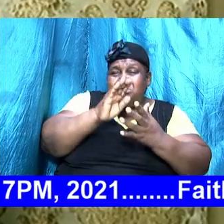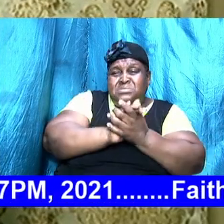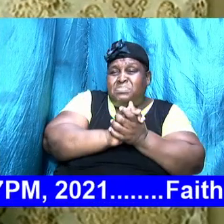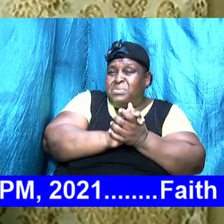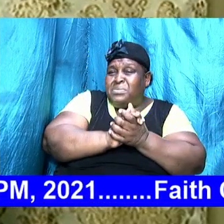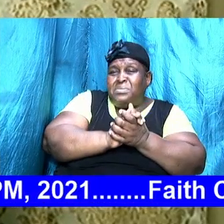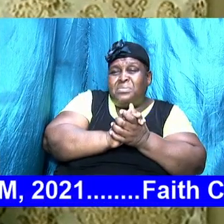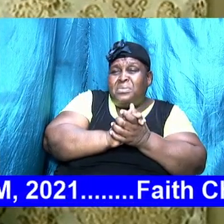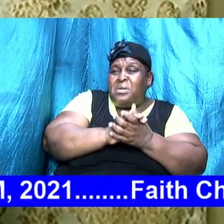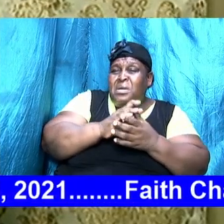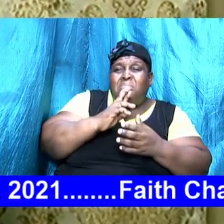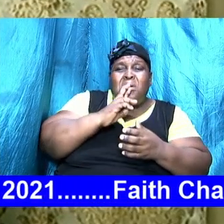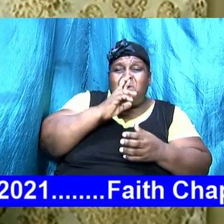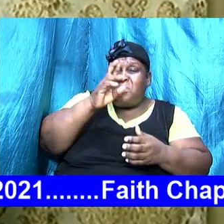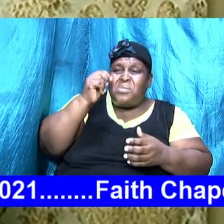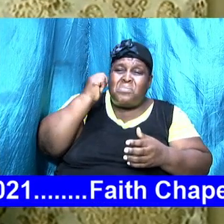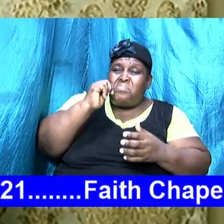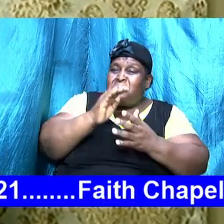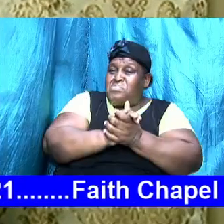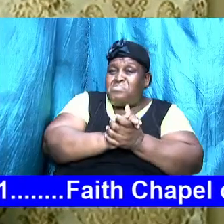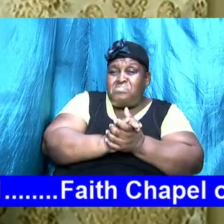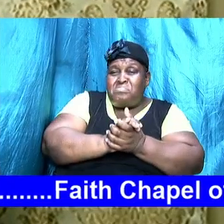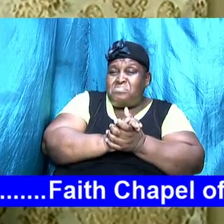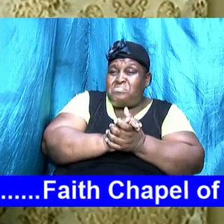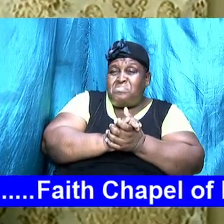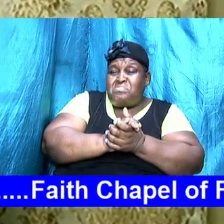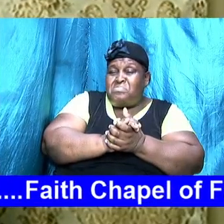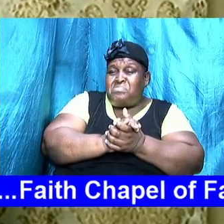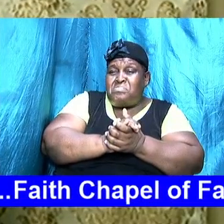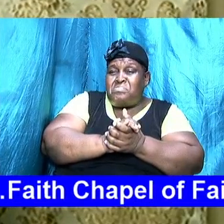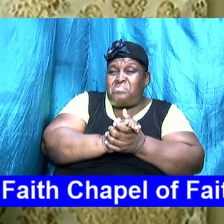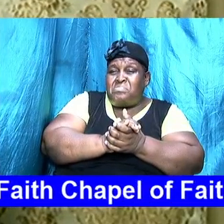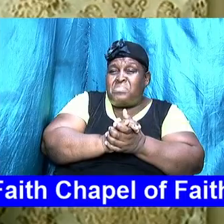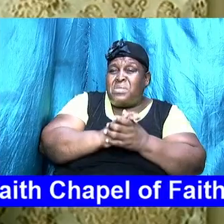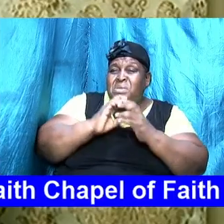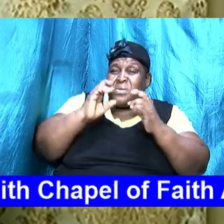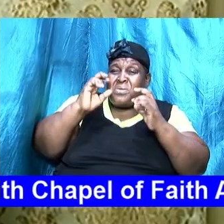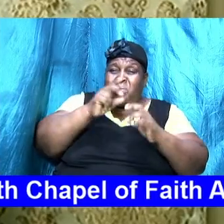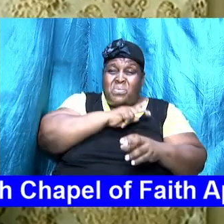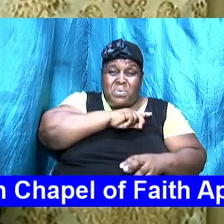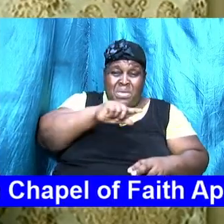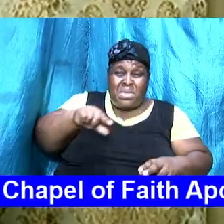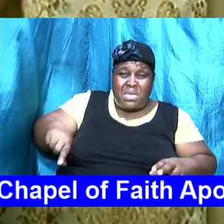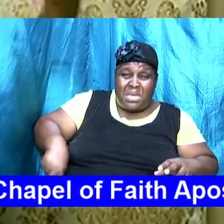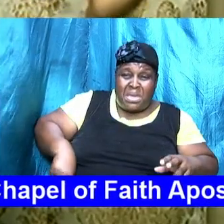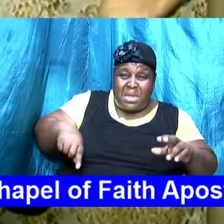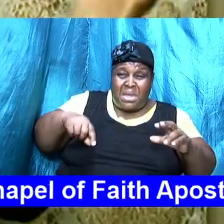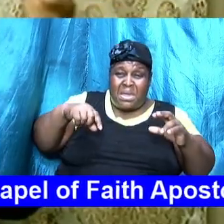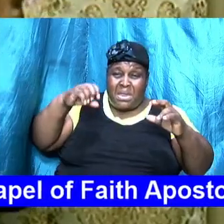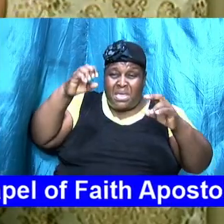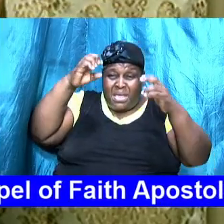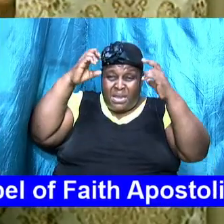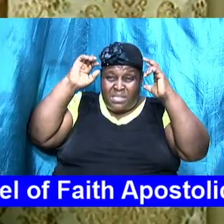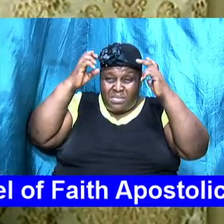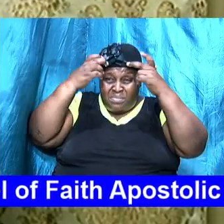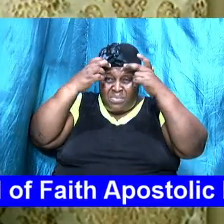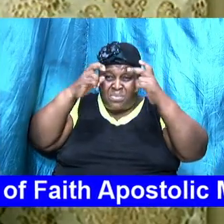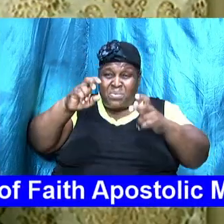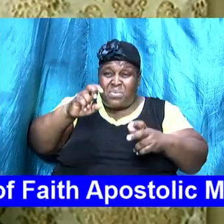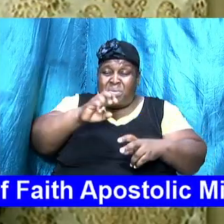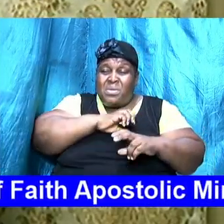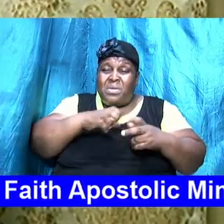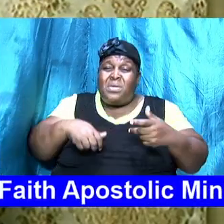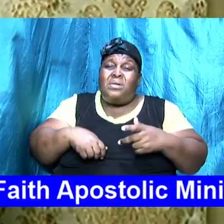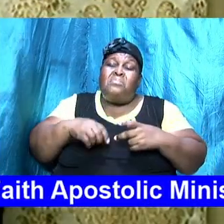Elizabeth Taylor, married about 8 times. Searching for the right one. So many of these folks married